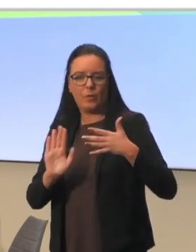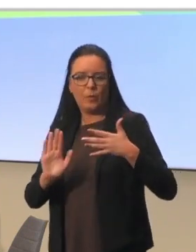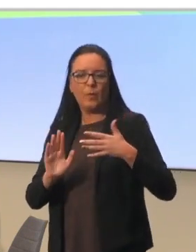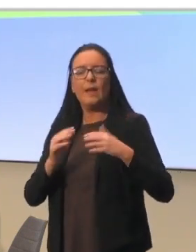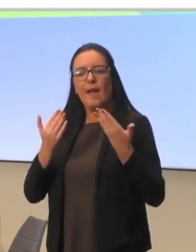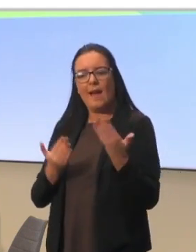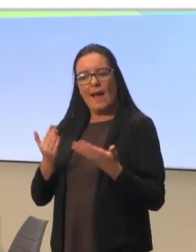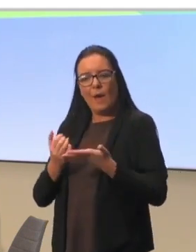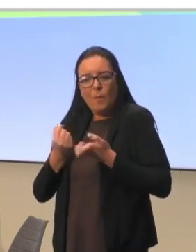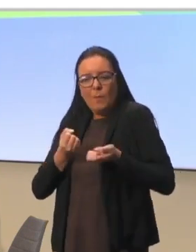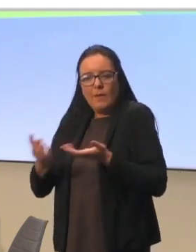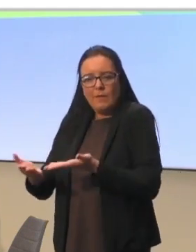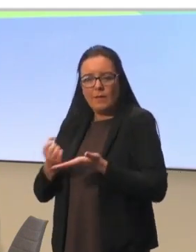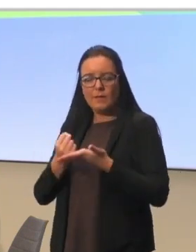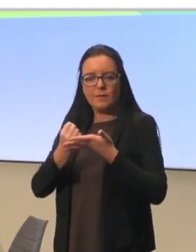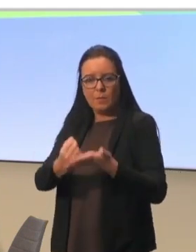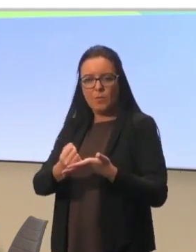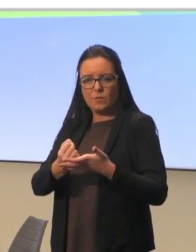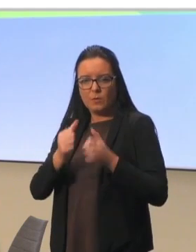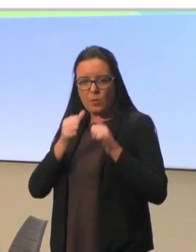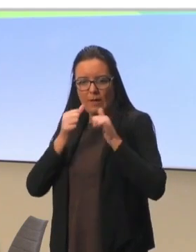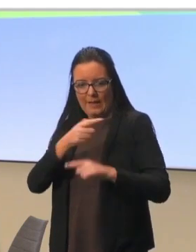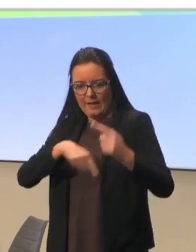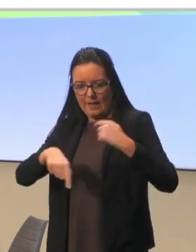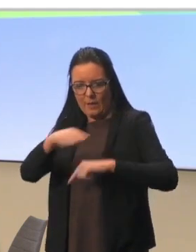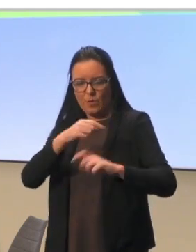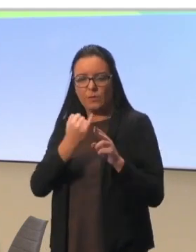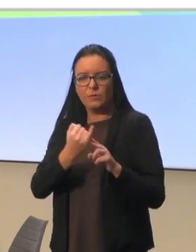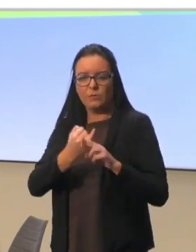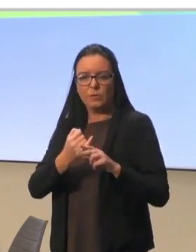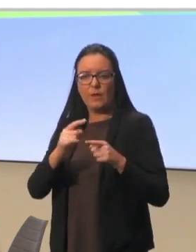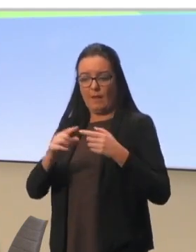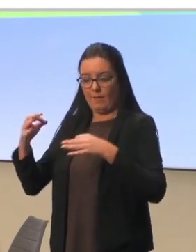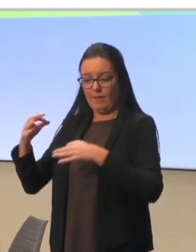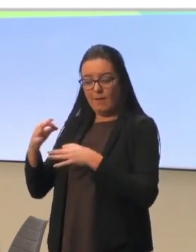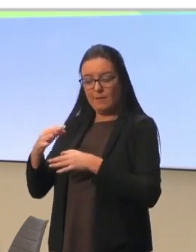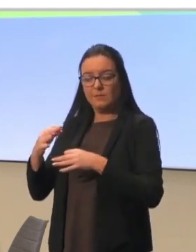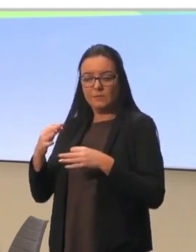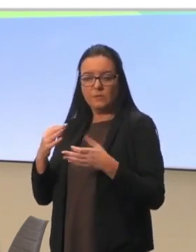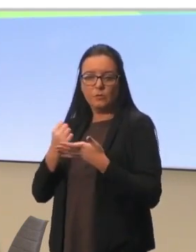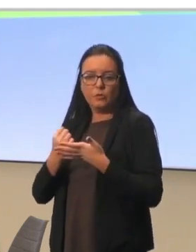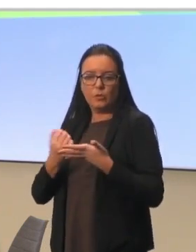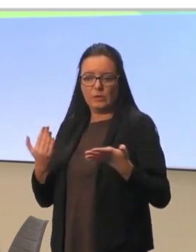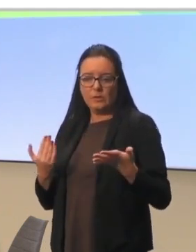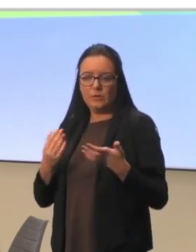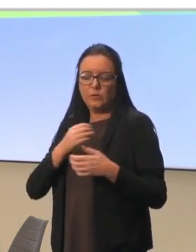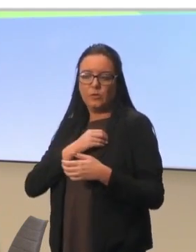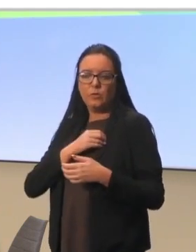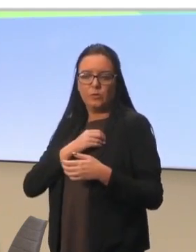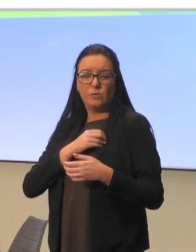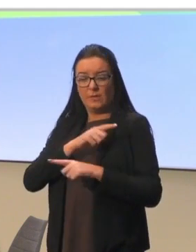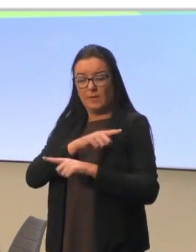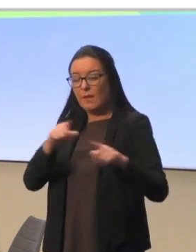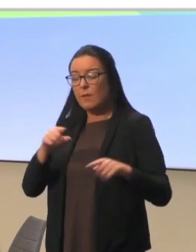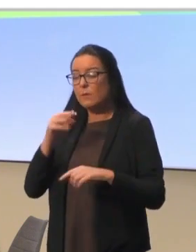to the school to allow them to ultimately, it's the guardian and it's the student that they're the people that matter.